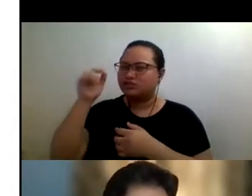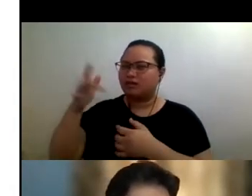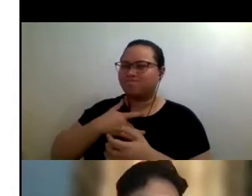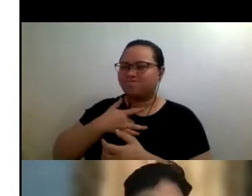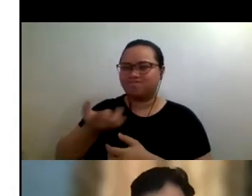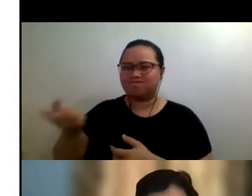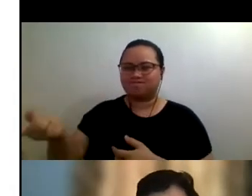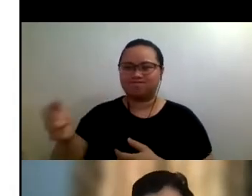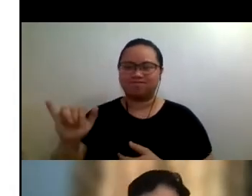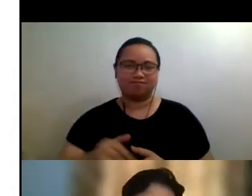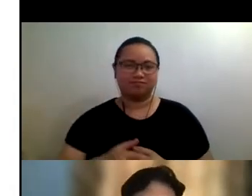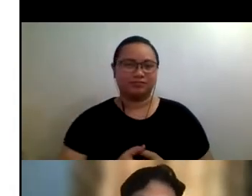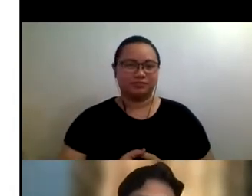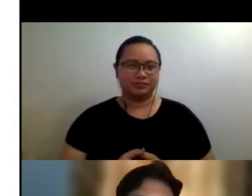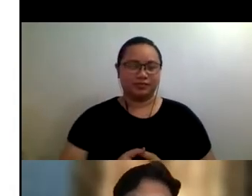Now,